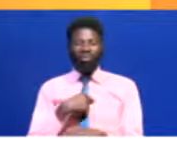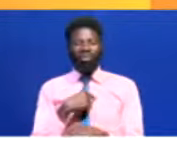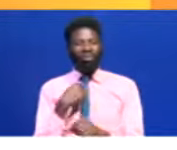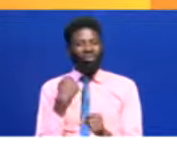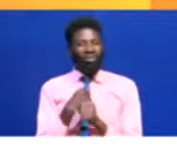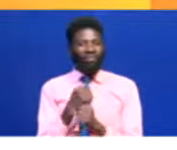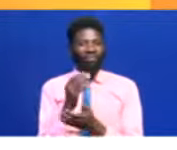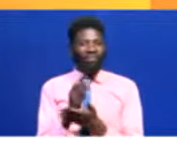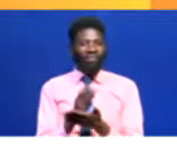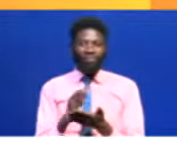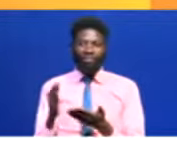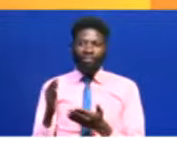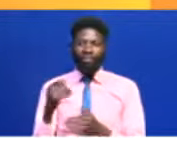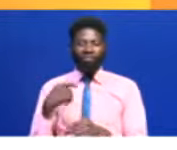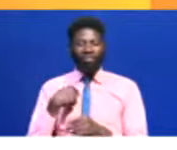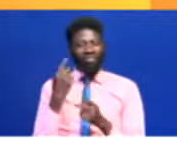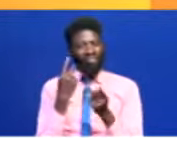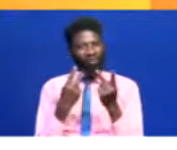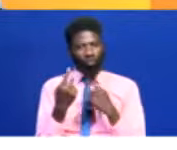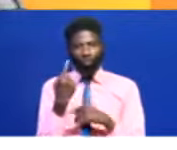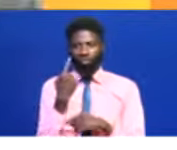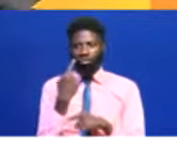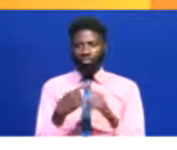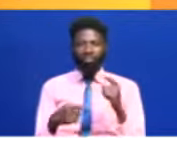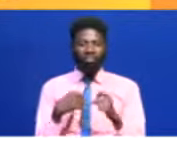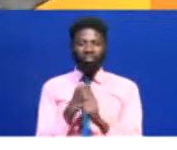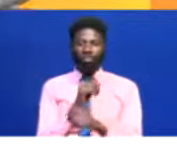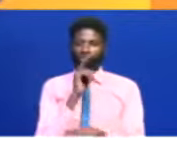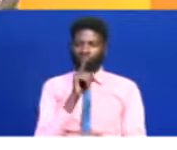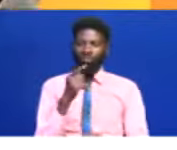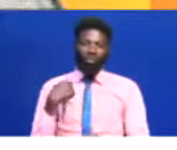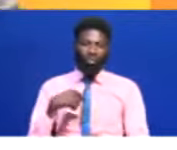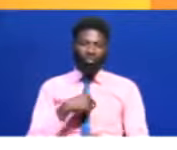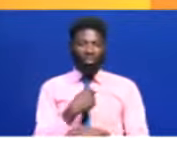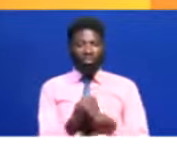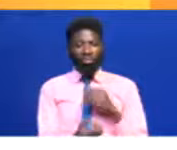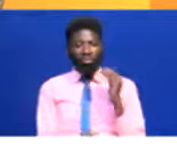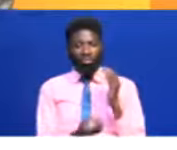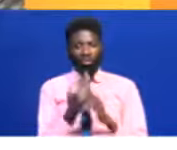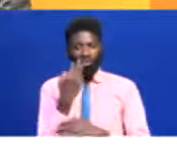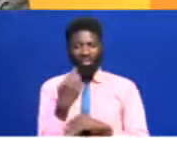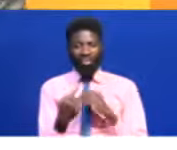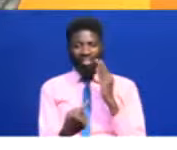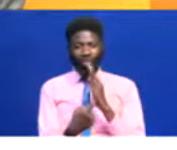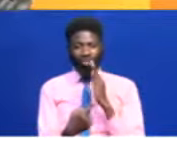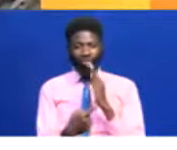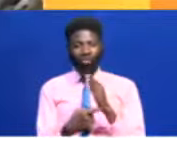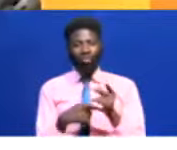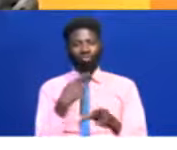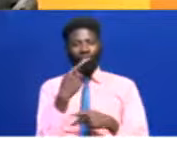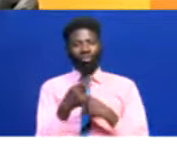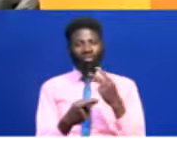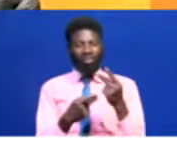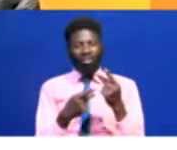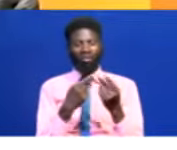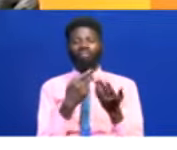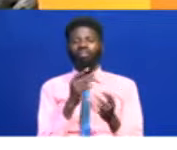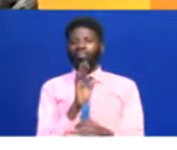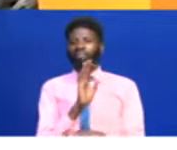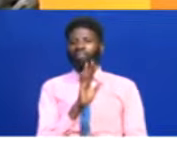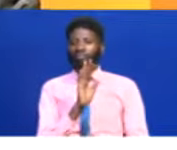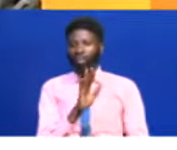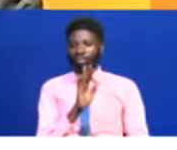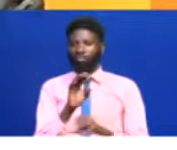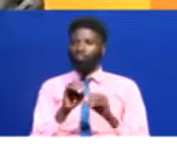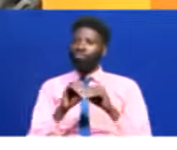So my vision for the next 1 year is to make sure we roll out the National Lands Information Management